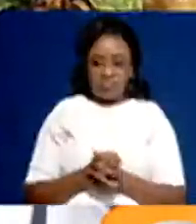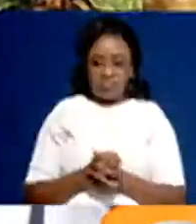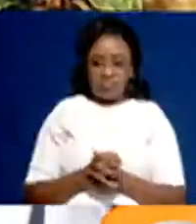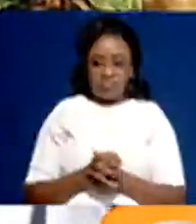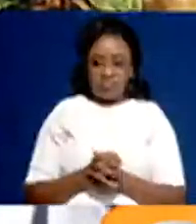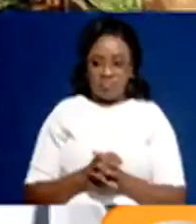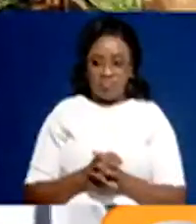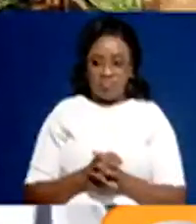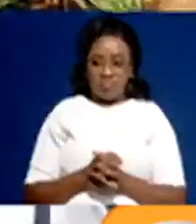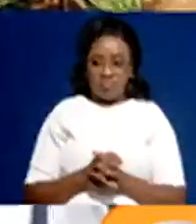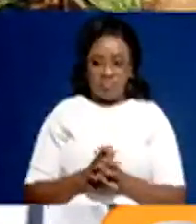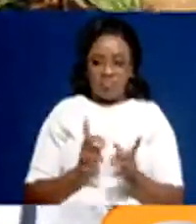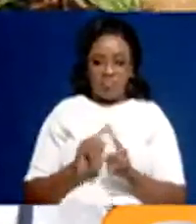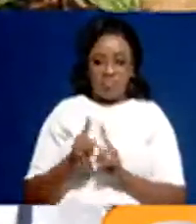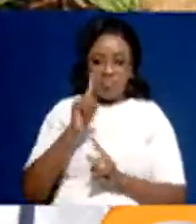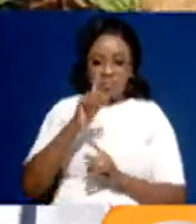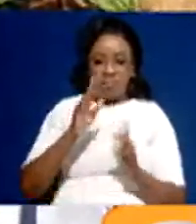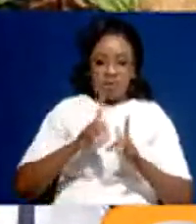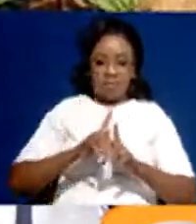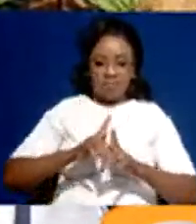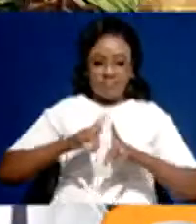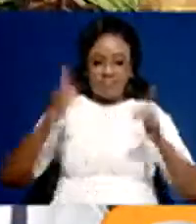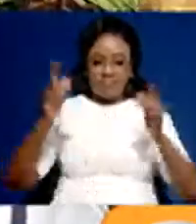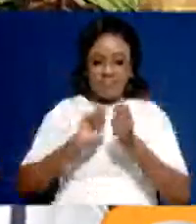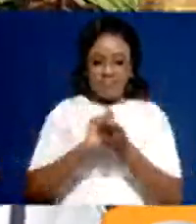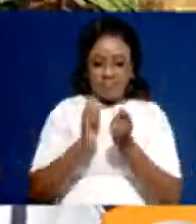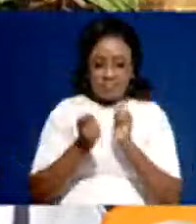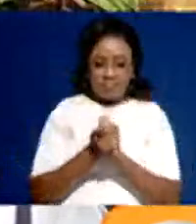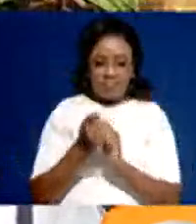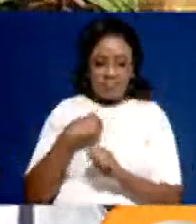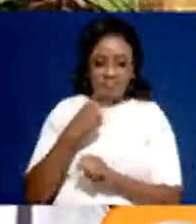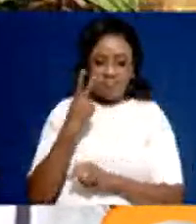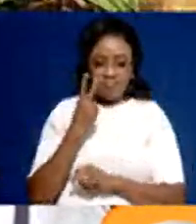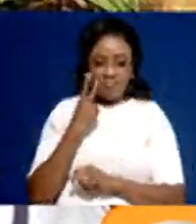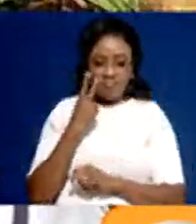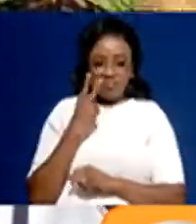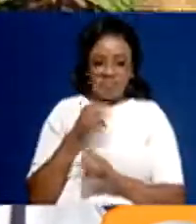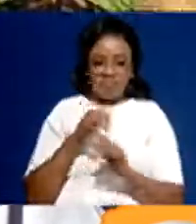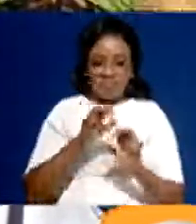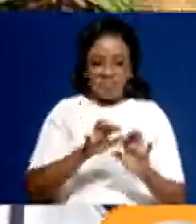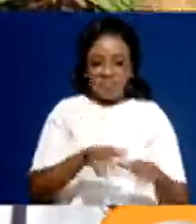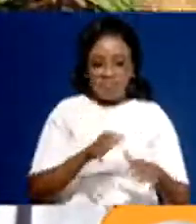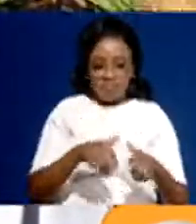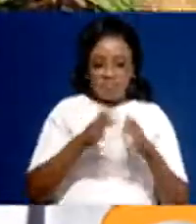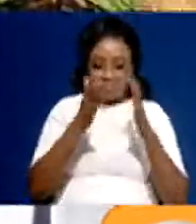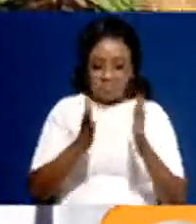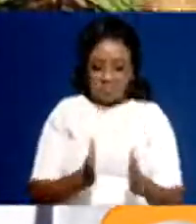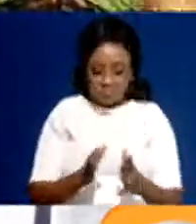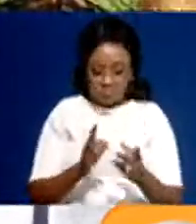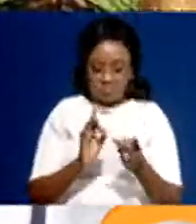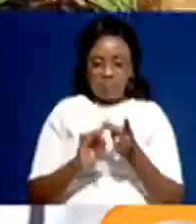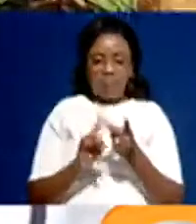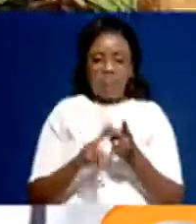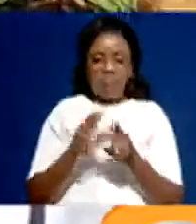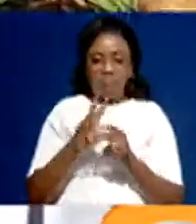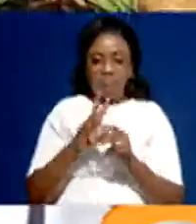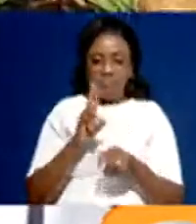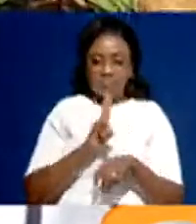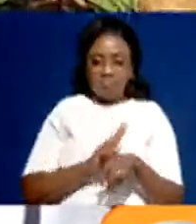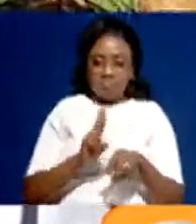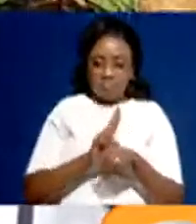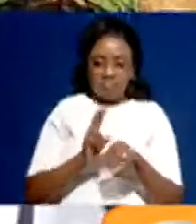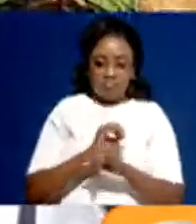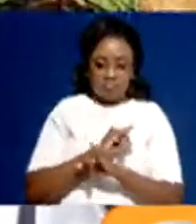biggest changes that we see right now is that the farmers have embraced the utilization